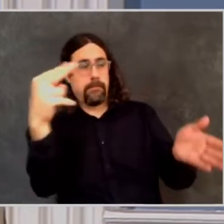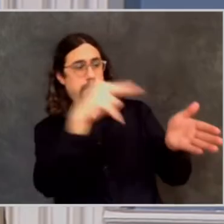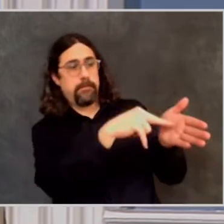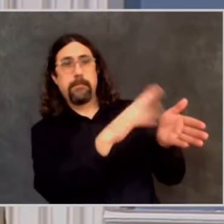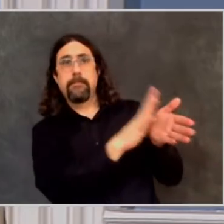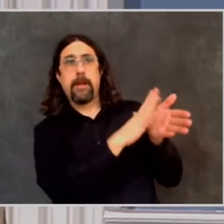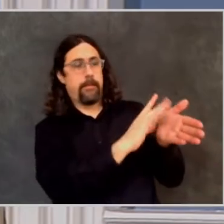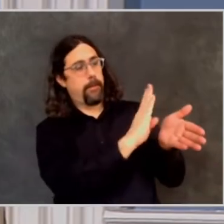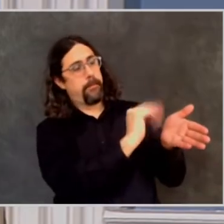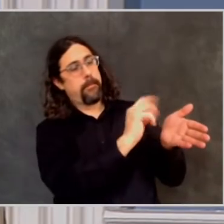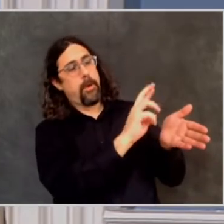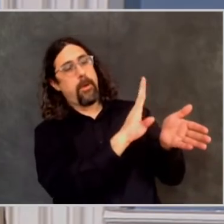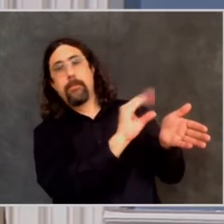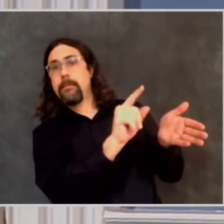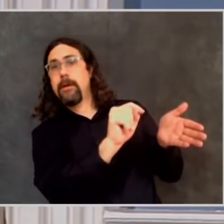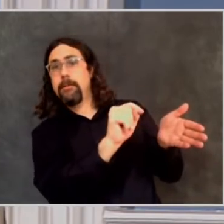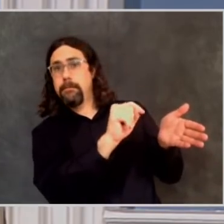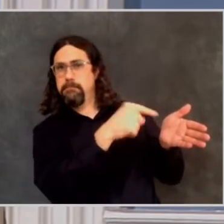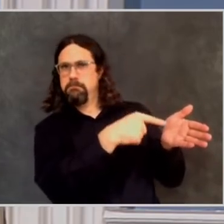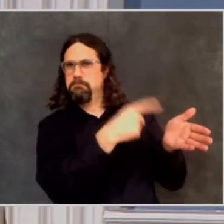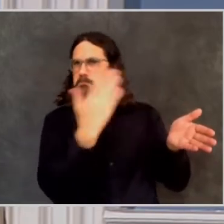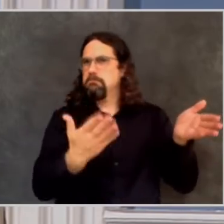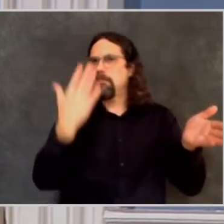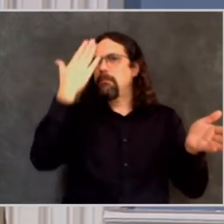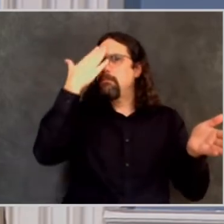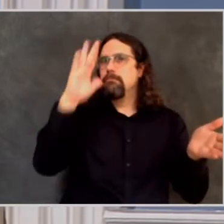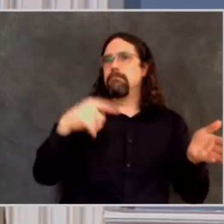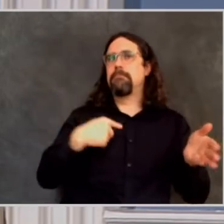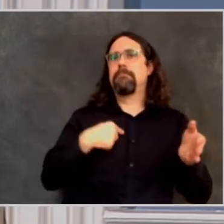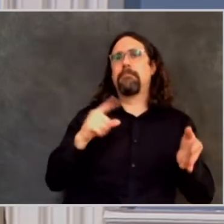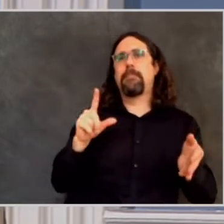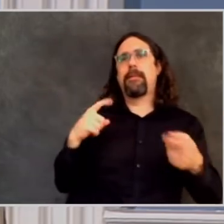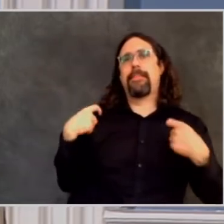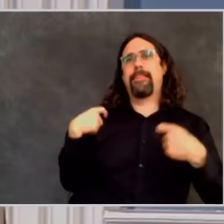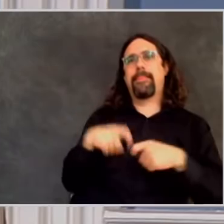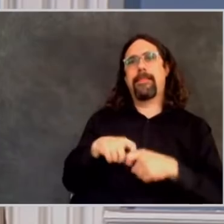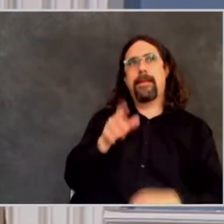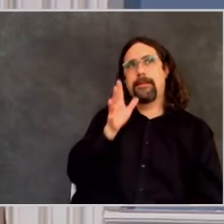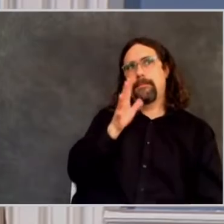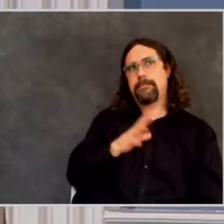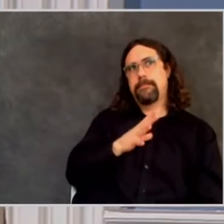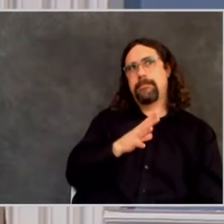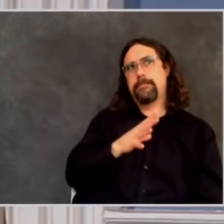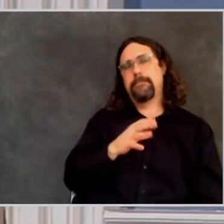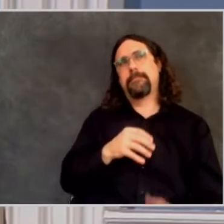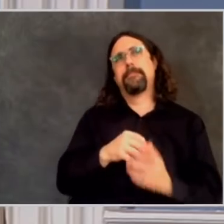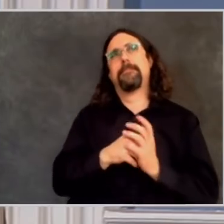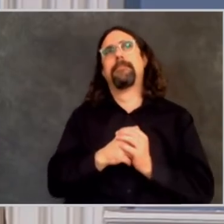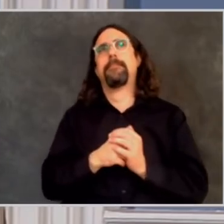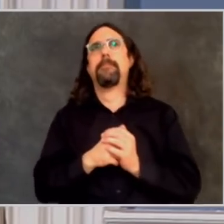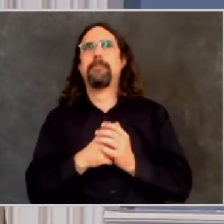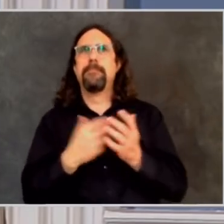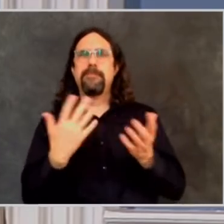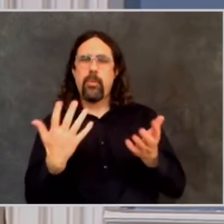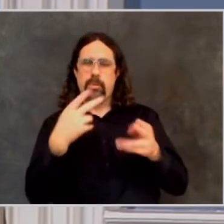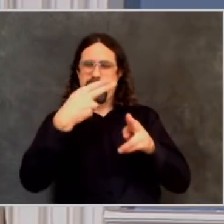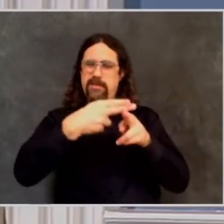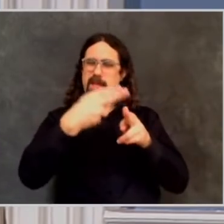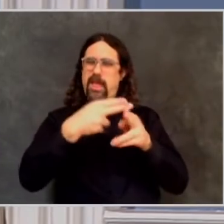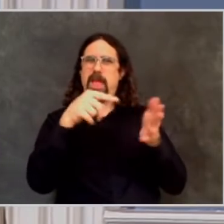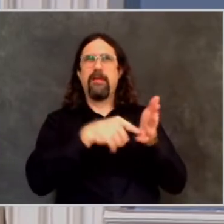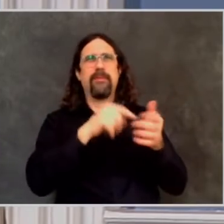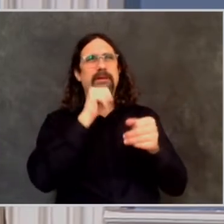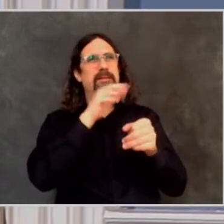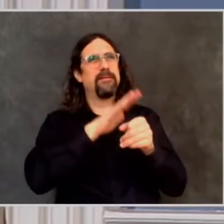we as a country categorize people, but we shouldn't lose sight of the fact that we are focused